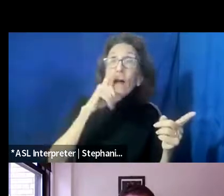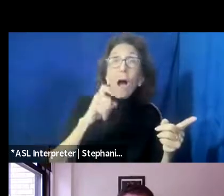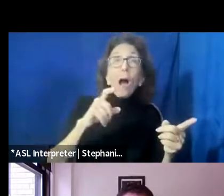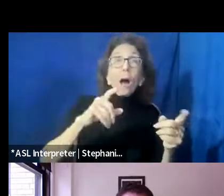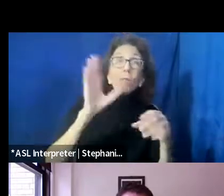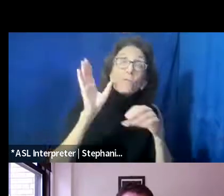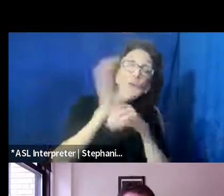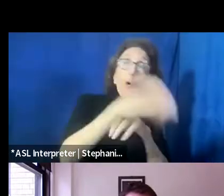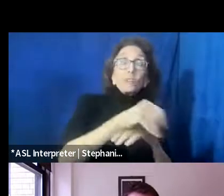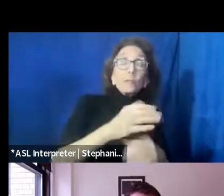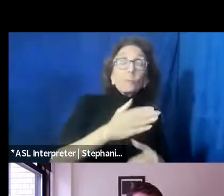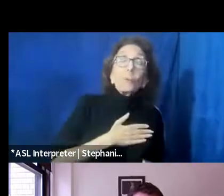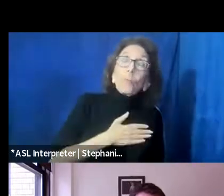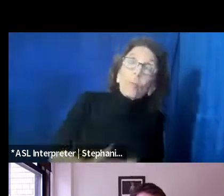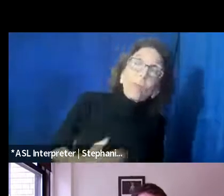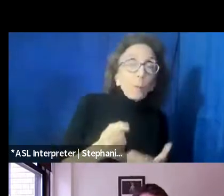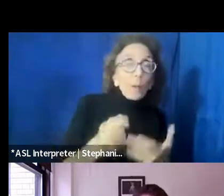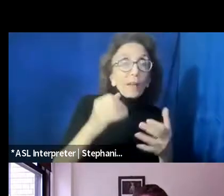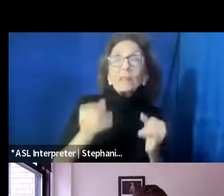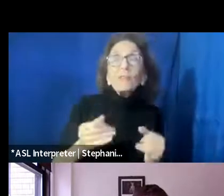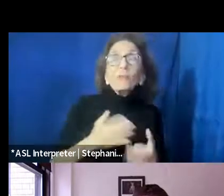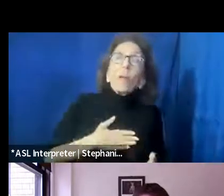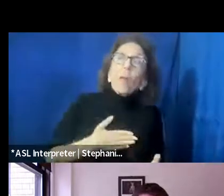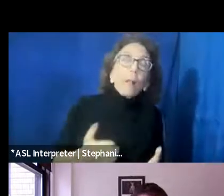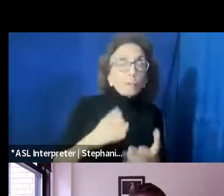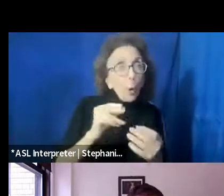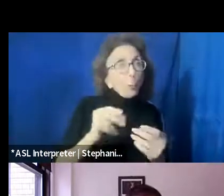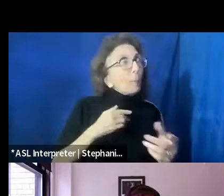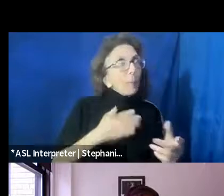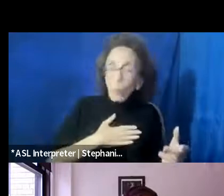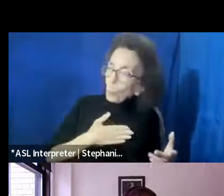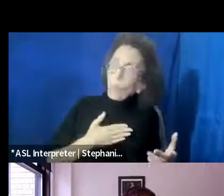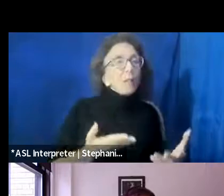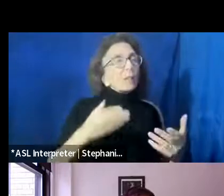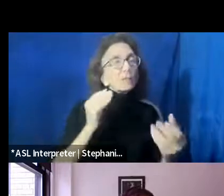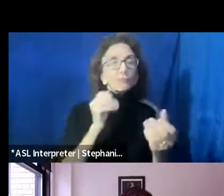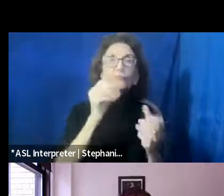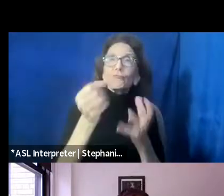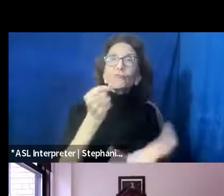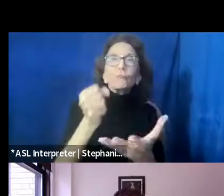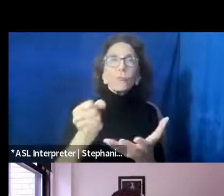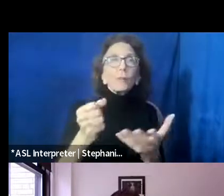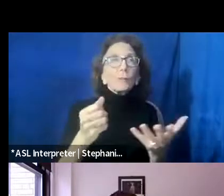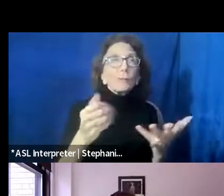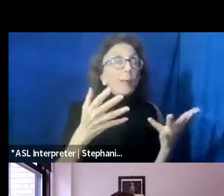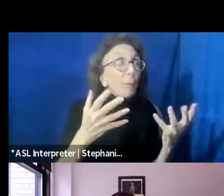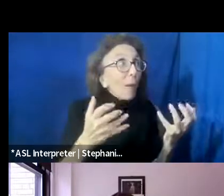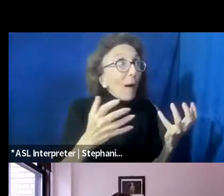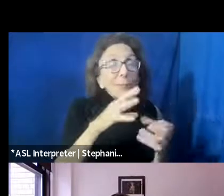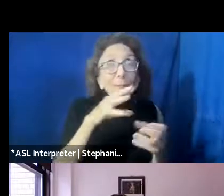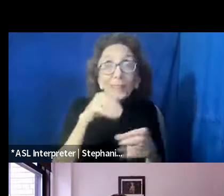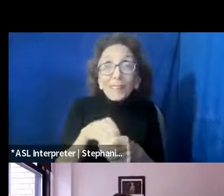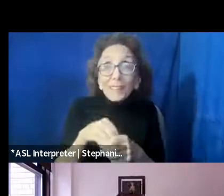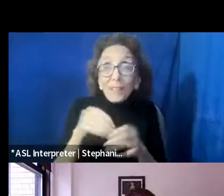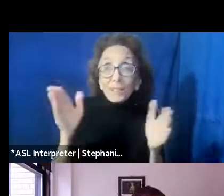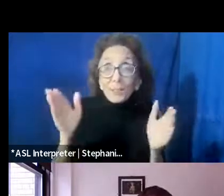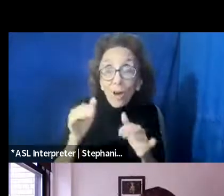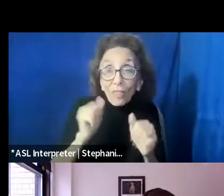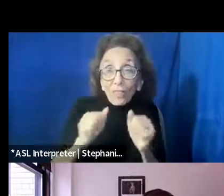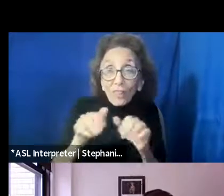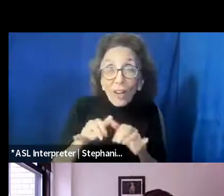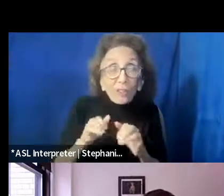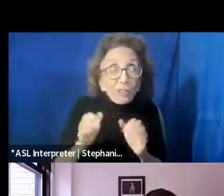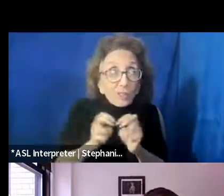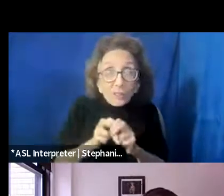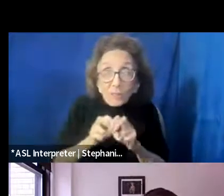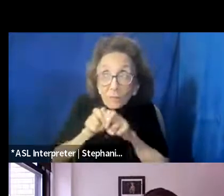and individuals who didn't have to do that. And will people come and see things? Do they want to be in our small theaters sitting really tightly to